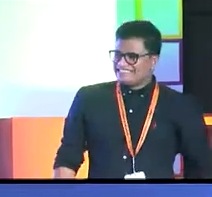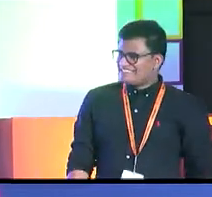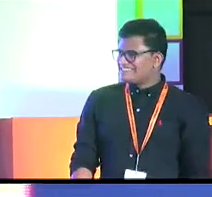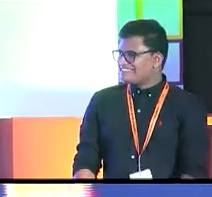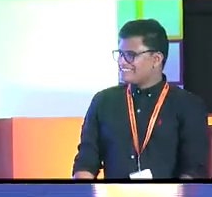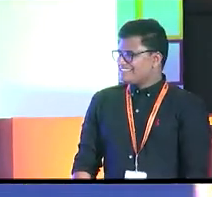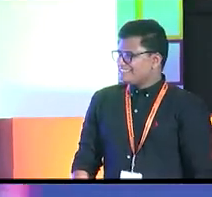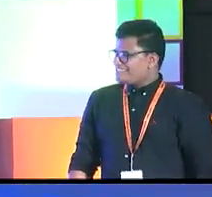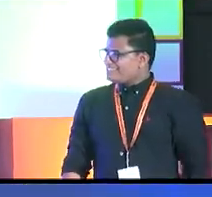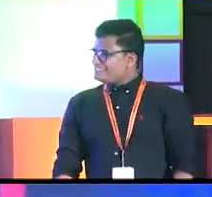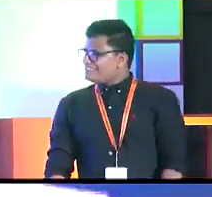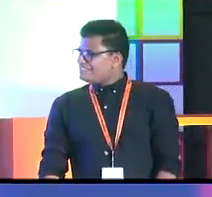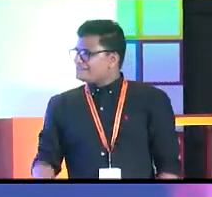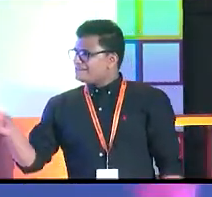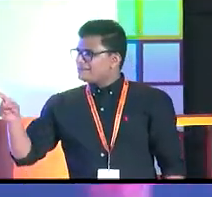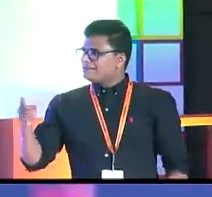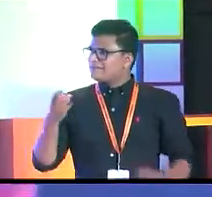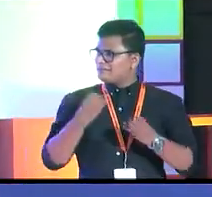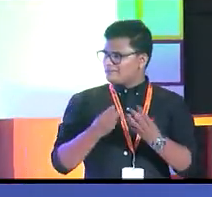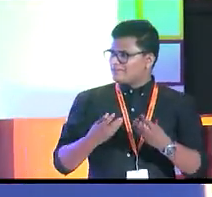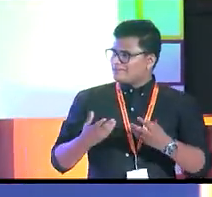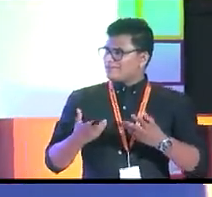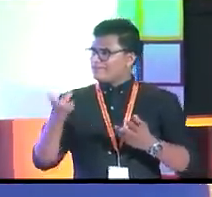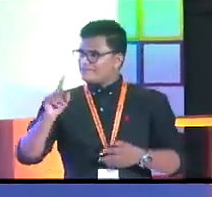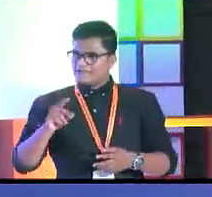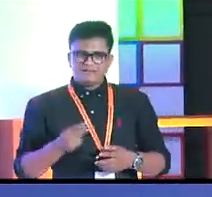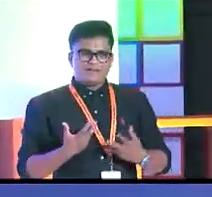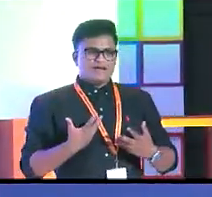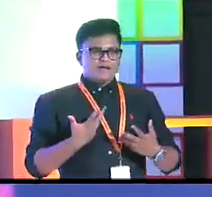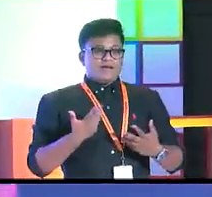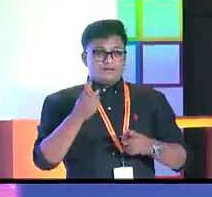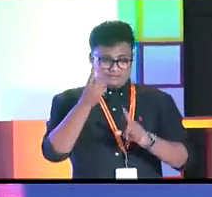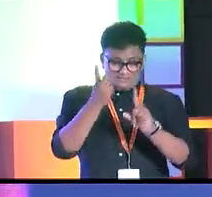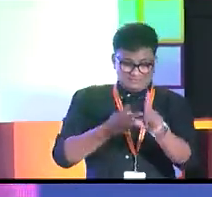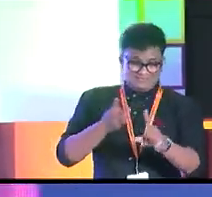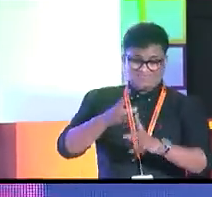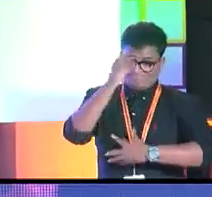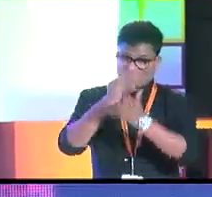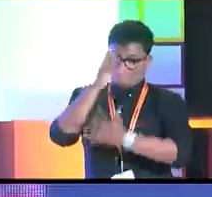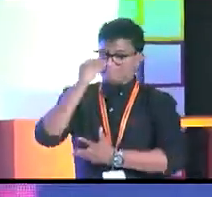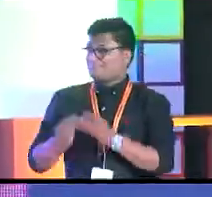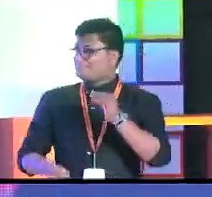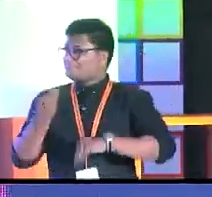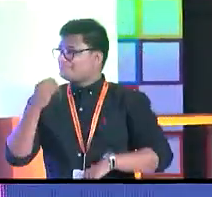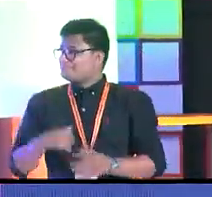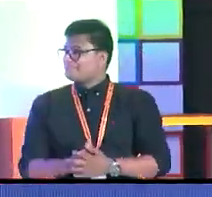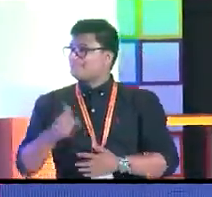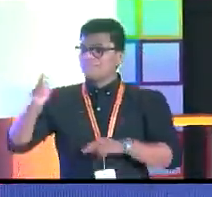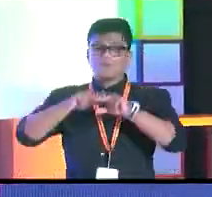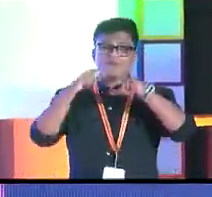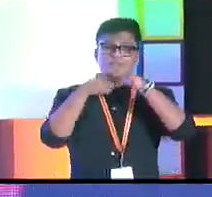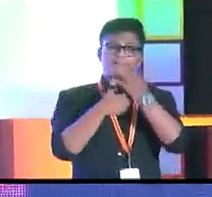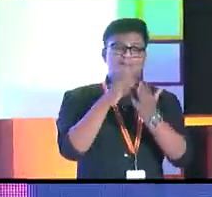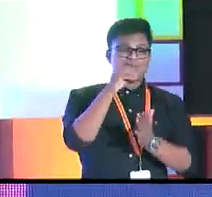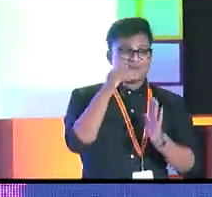I'll speak in Hindi. And I always, when I come, this is the second year, and it's a very big learning ground for me. I Firoz, I